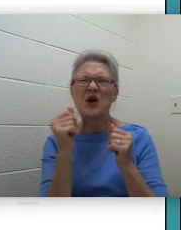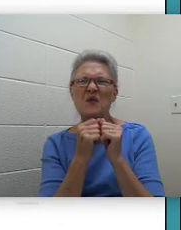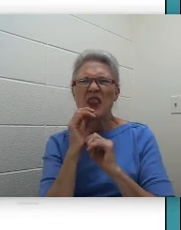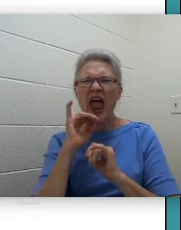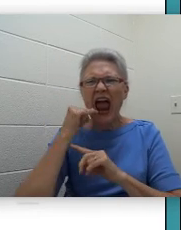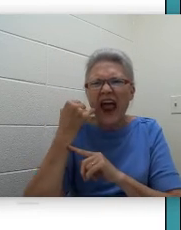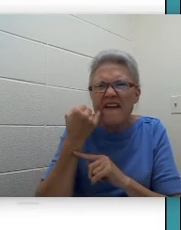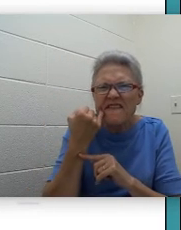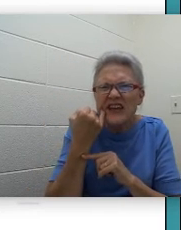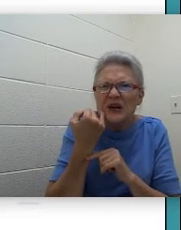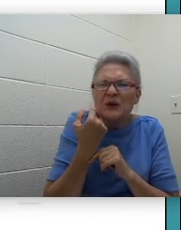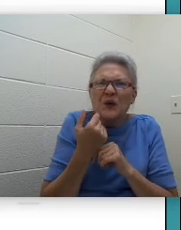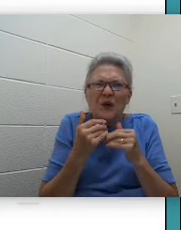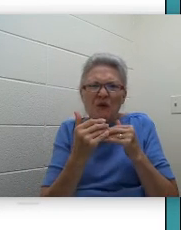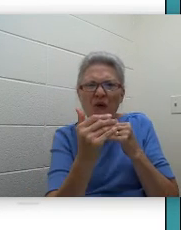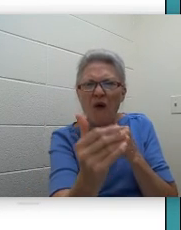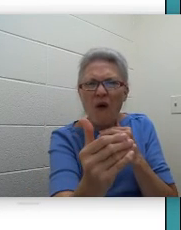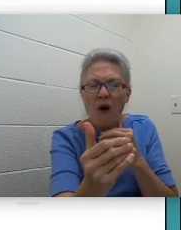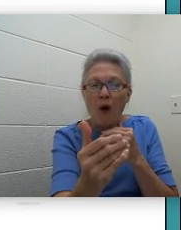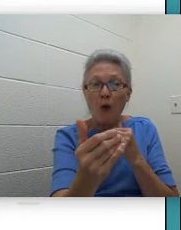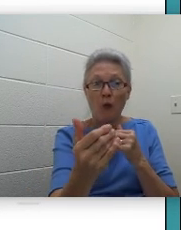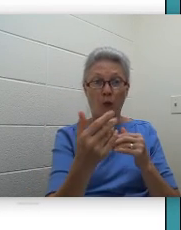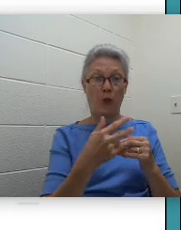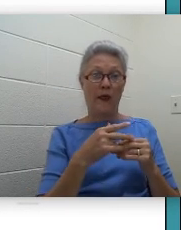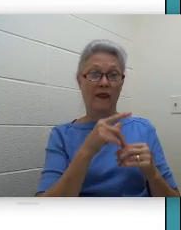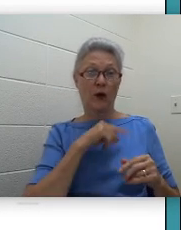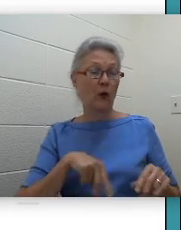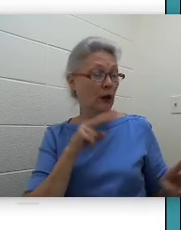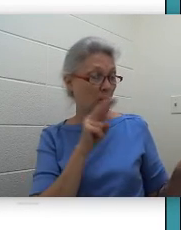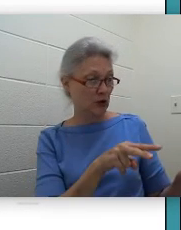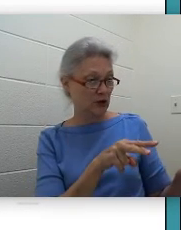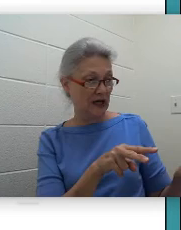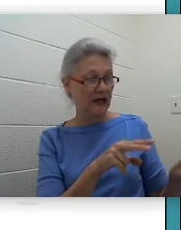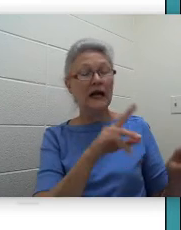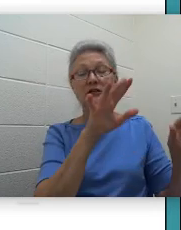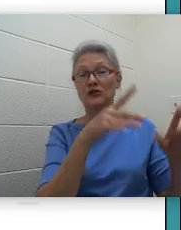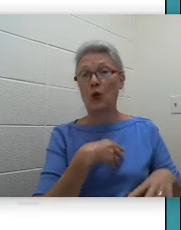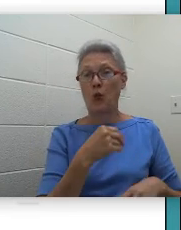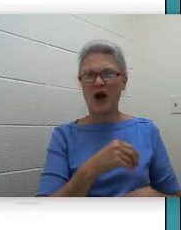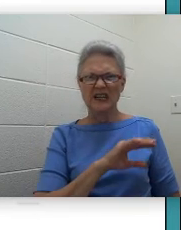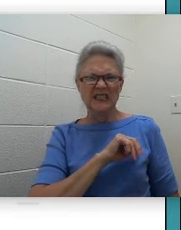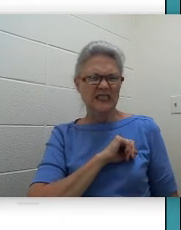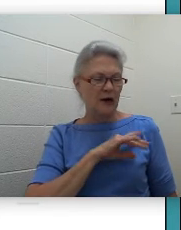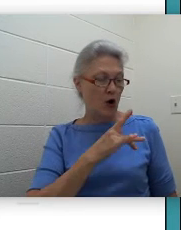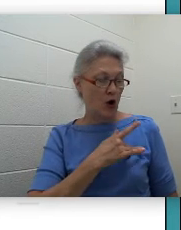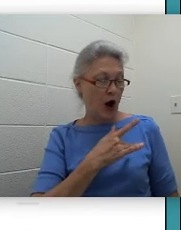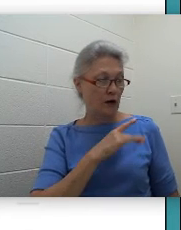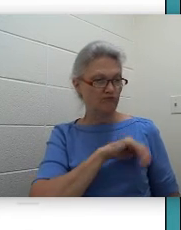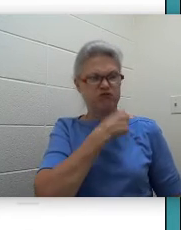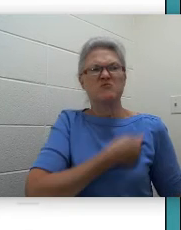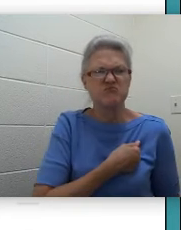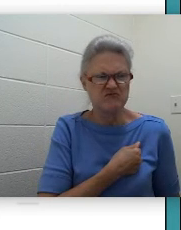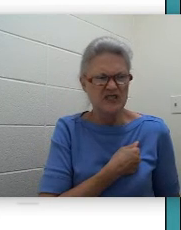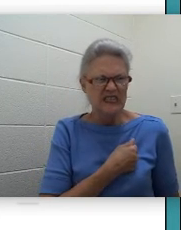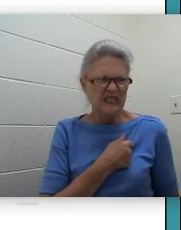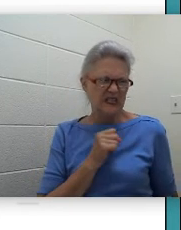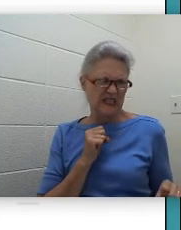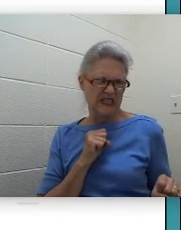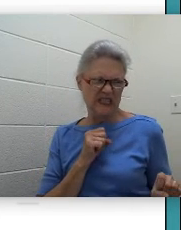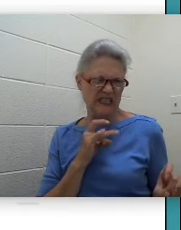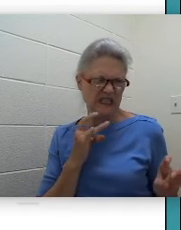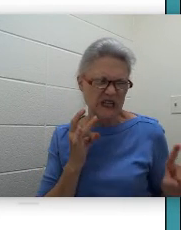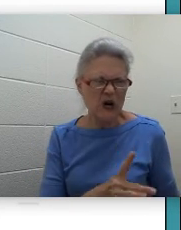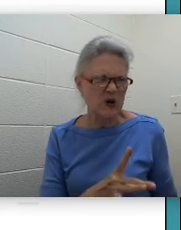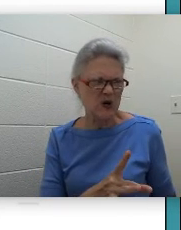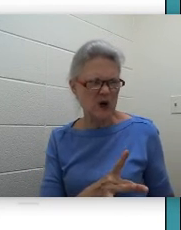that hour on, whenever she looked at Snow White, her heart turned over inside her body. So great